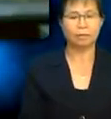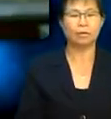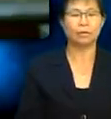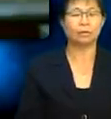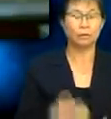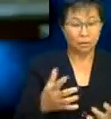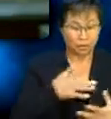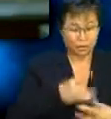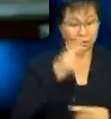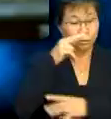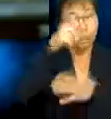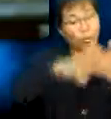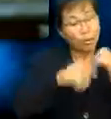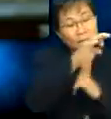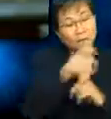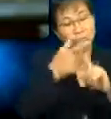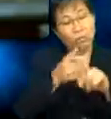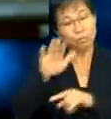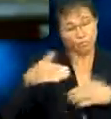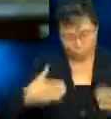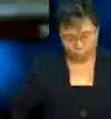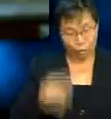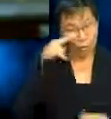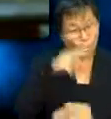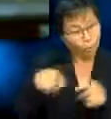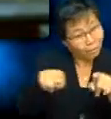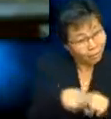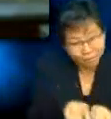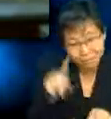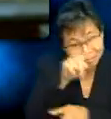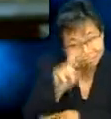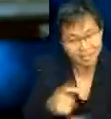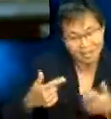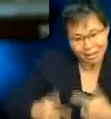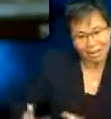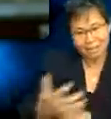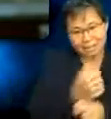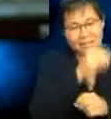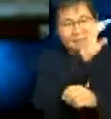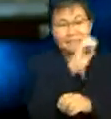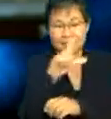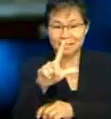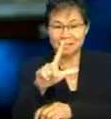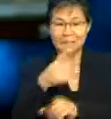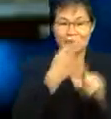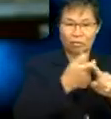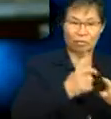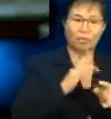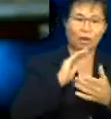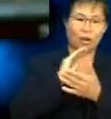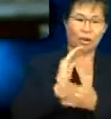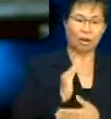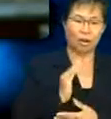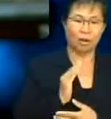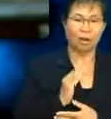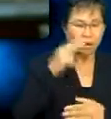like to see what a cell from your body looks like? Let's get a cell from our cheek and